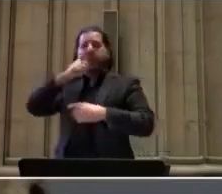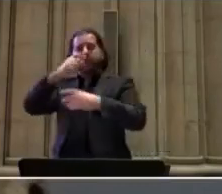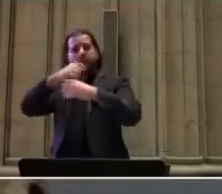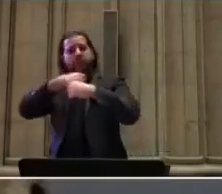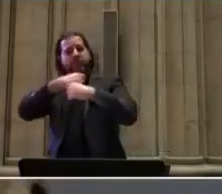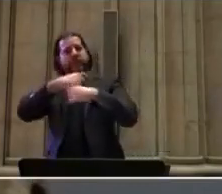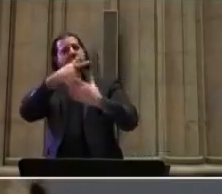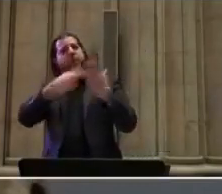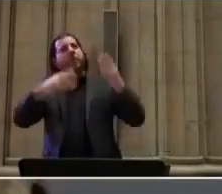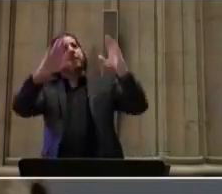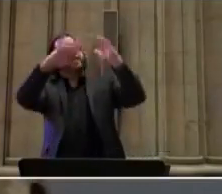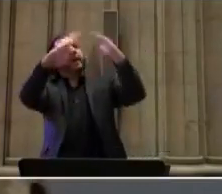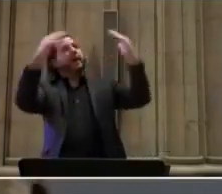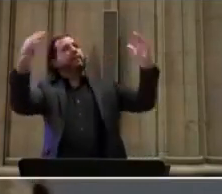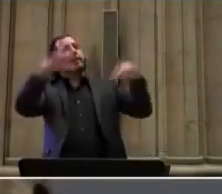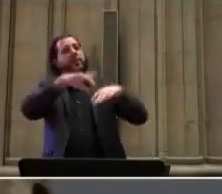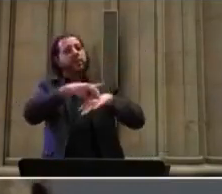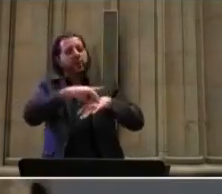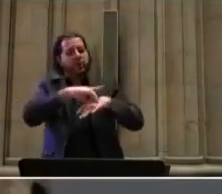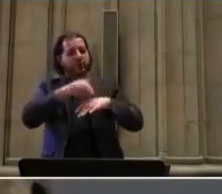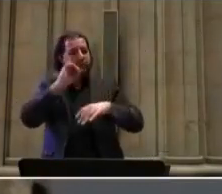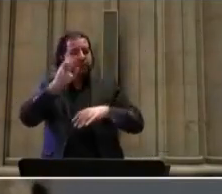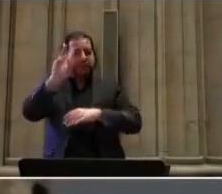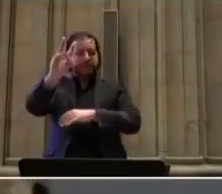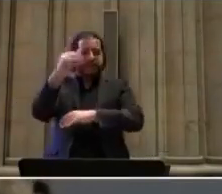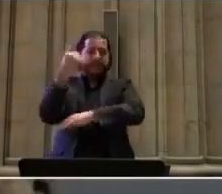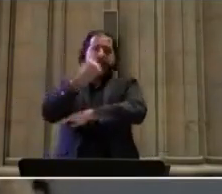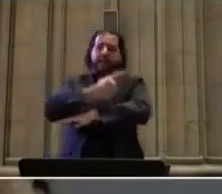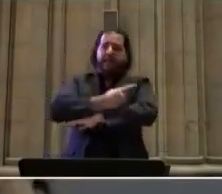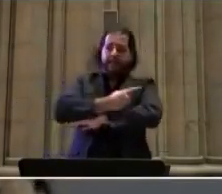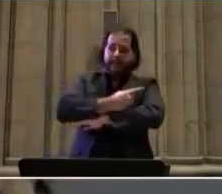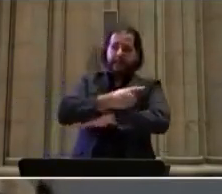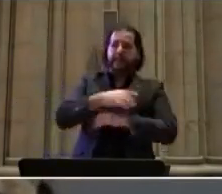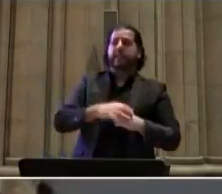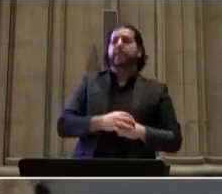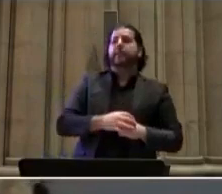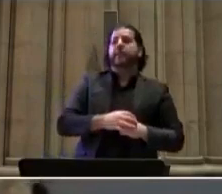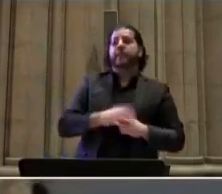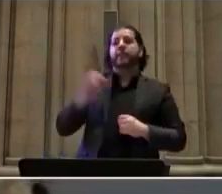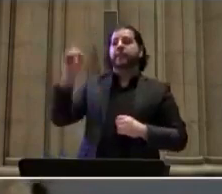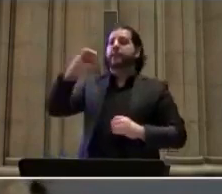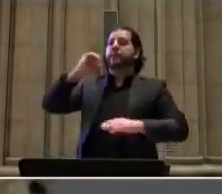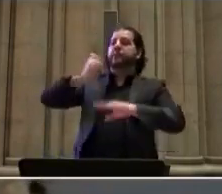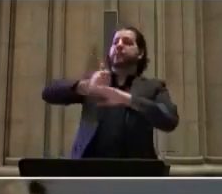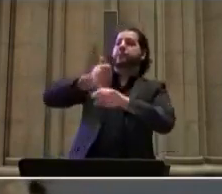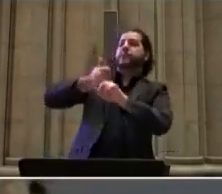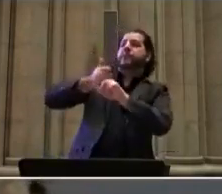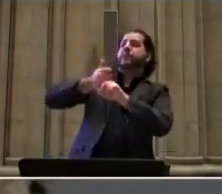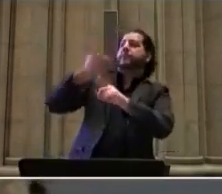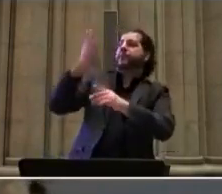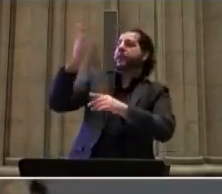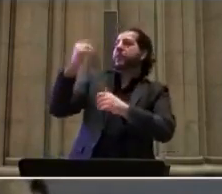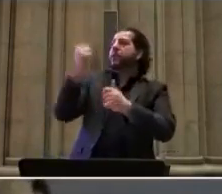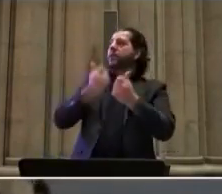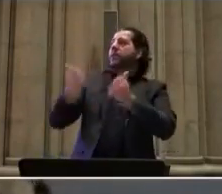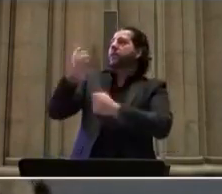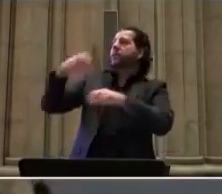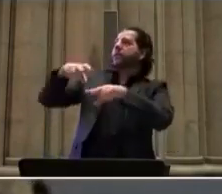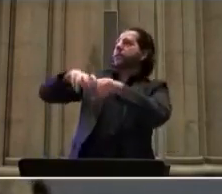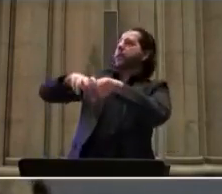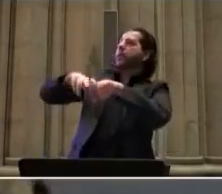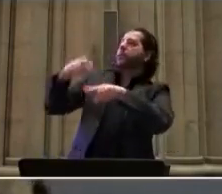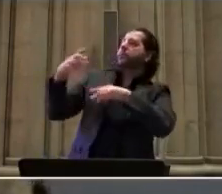the heavens and the earth in 6 days, then established himself on the throne.